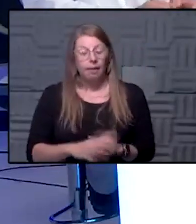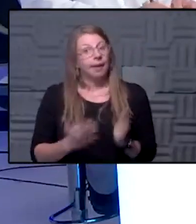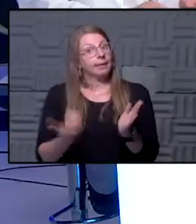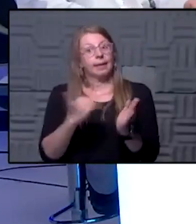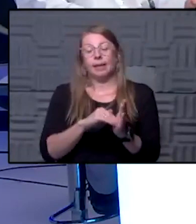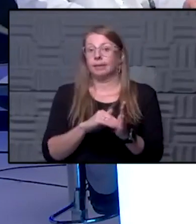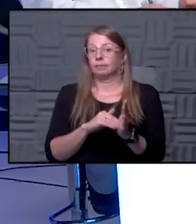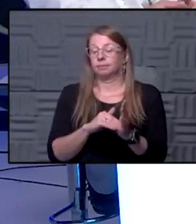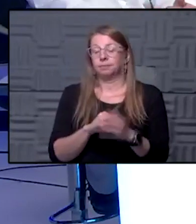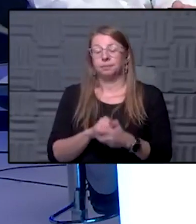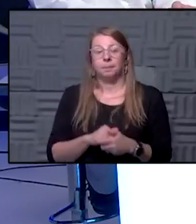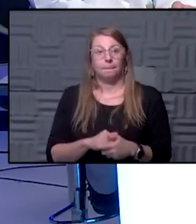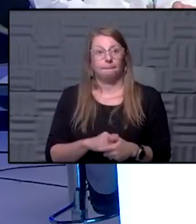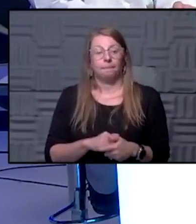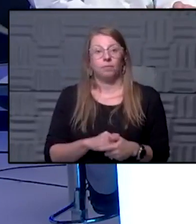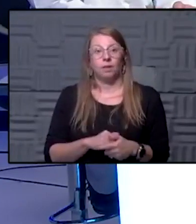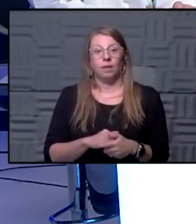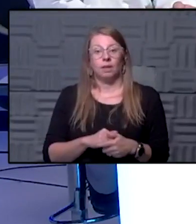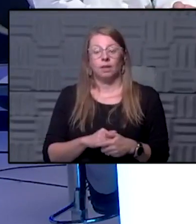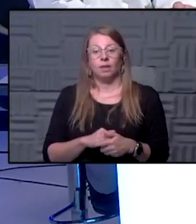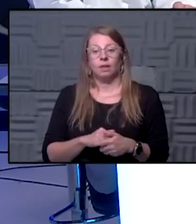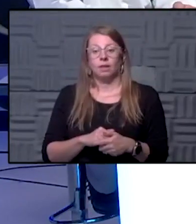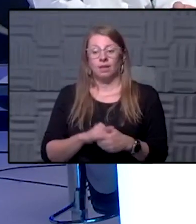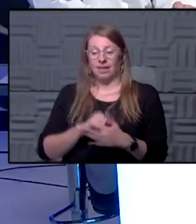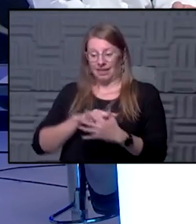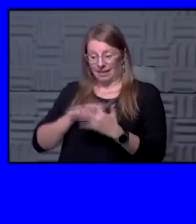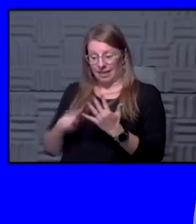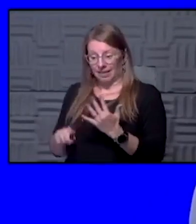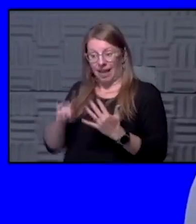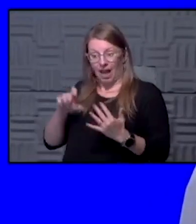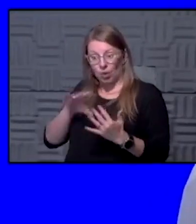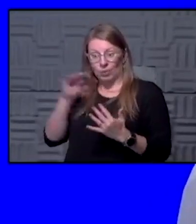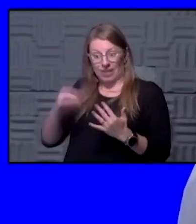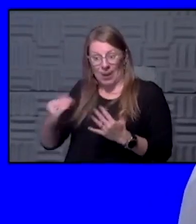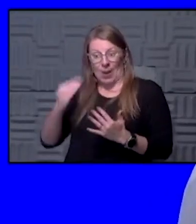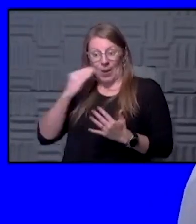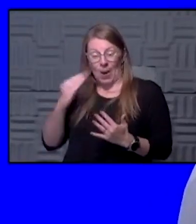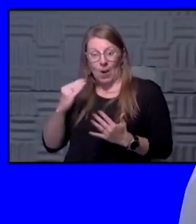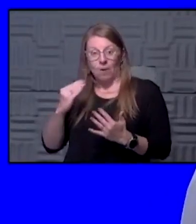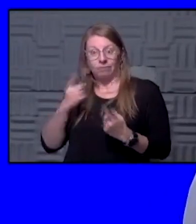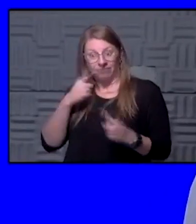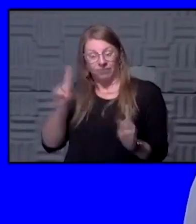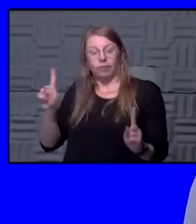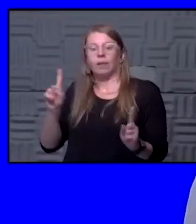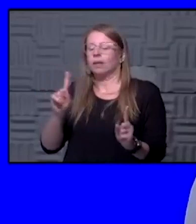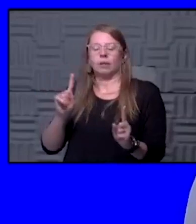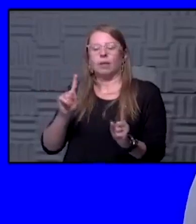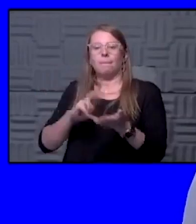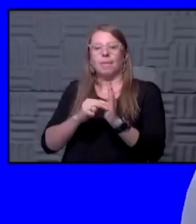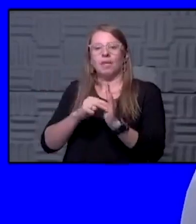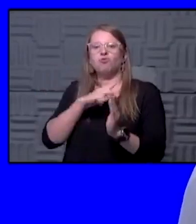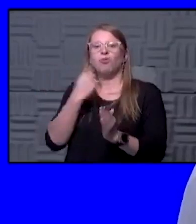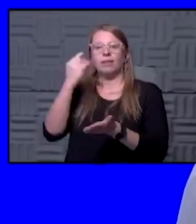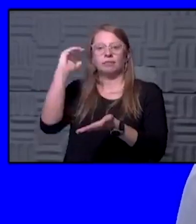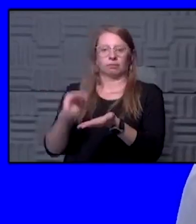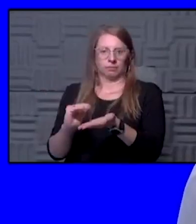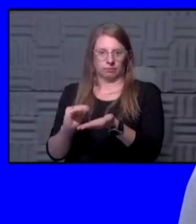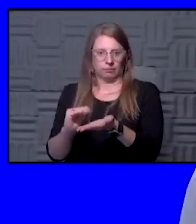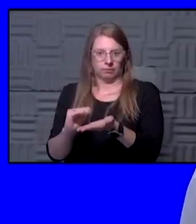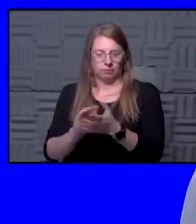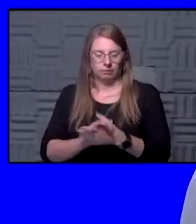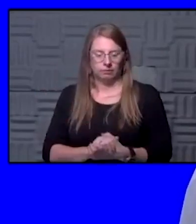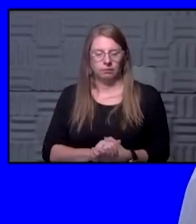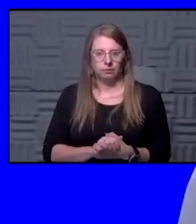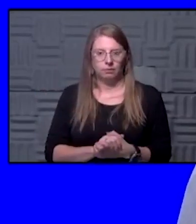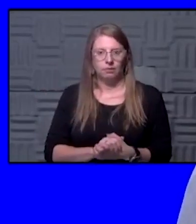Again, none of these things that we are talking about are 100%. What we are talking about is reducing the risk.